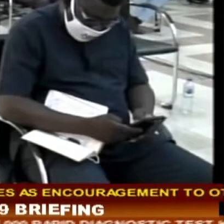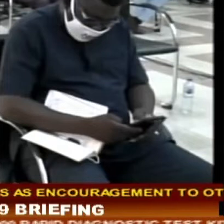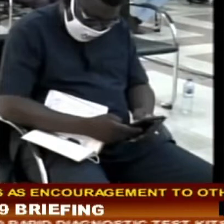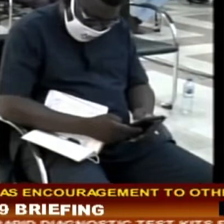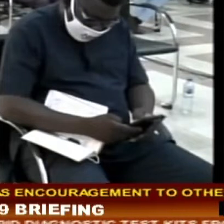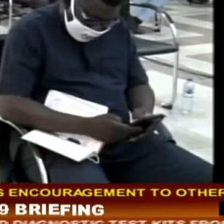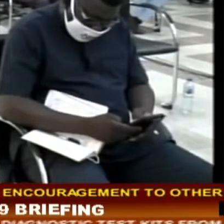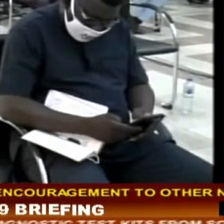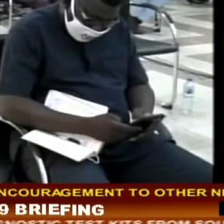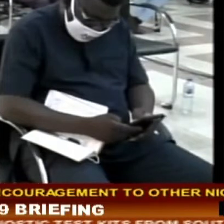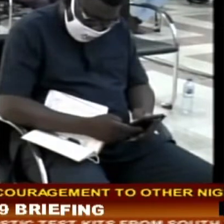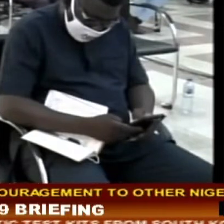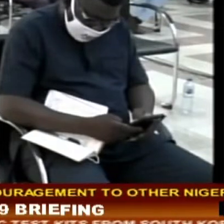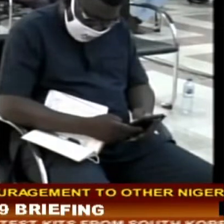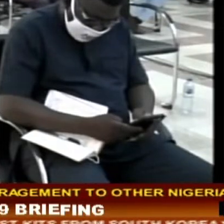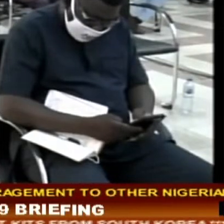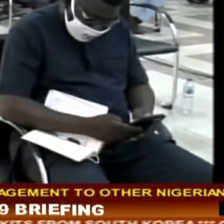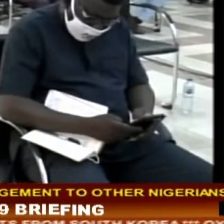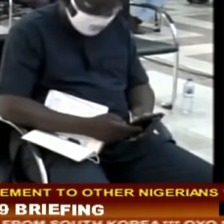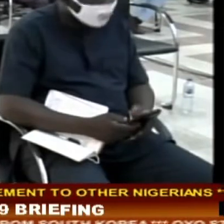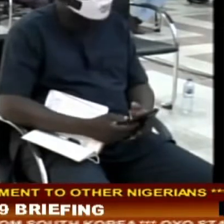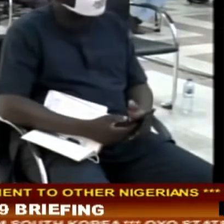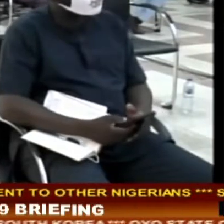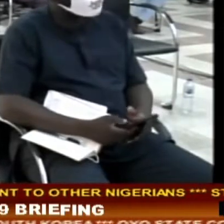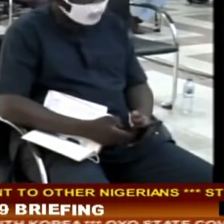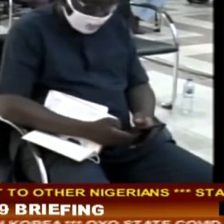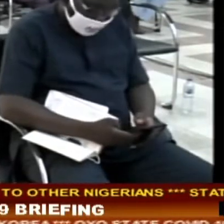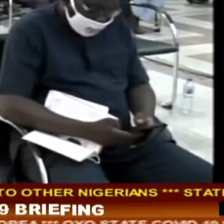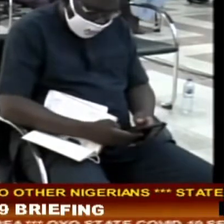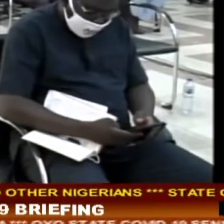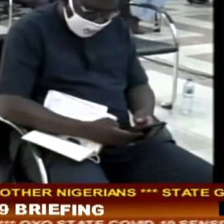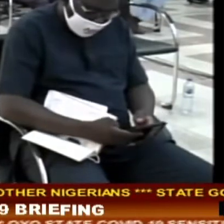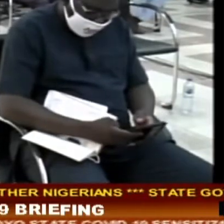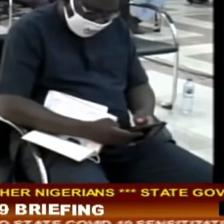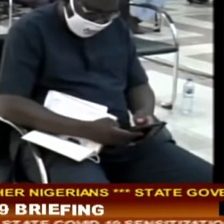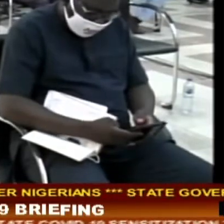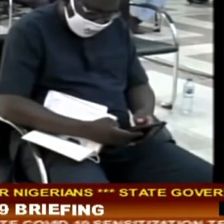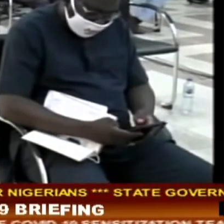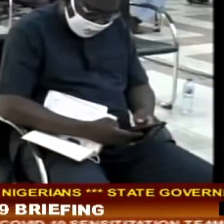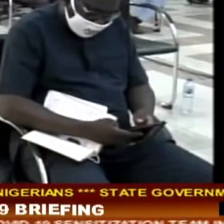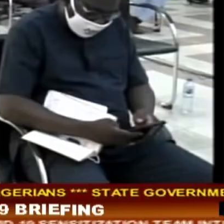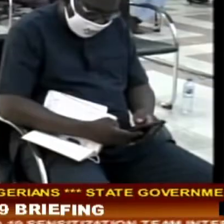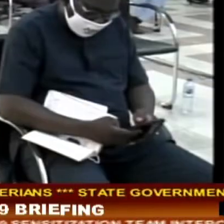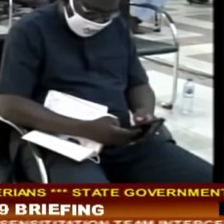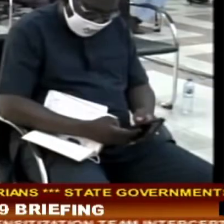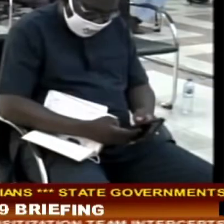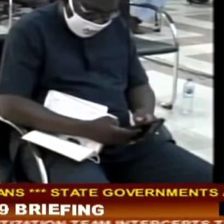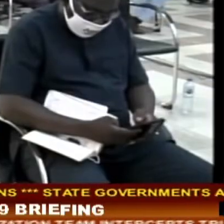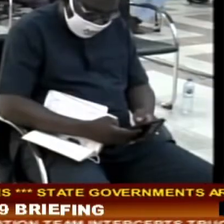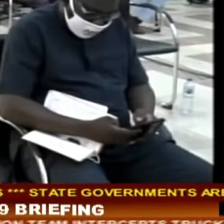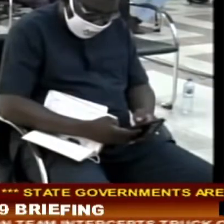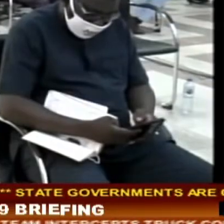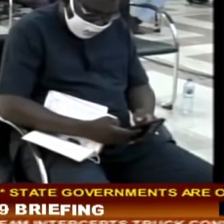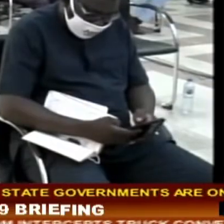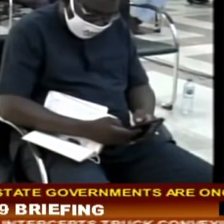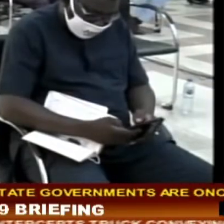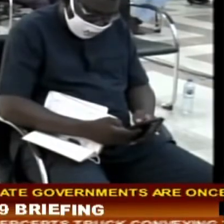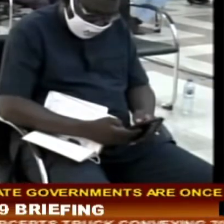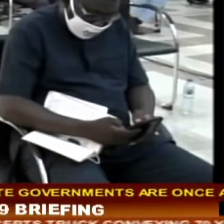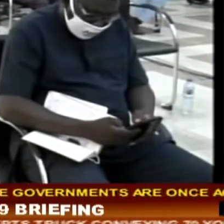out we're not going to come back and offer you the results right we offer it to the patients and uh if they if there are